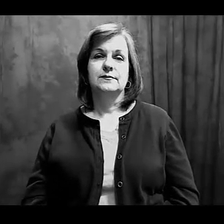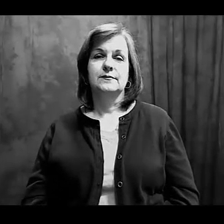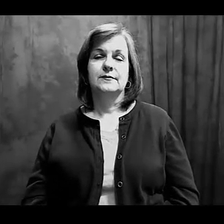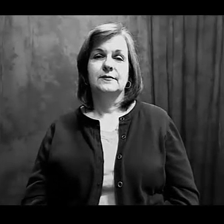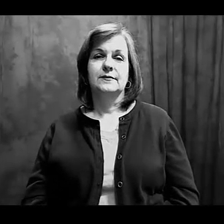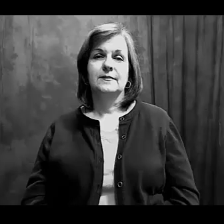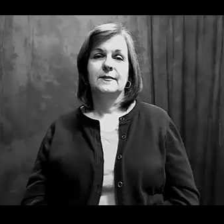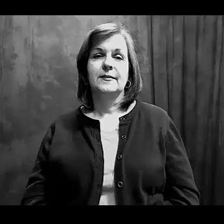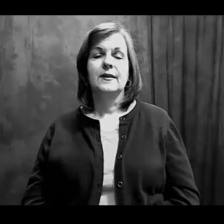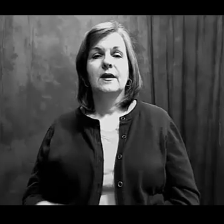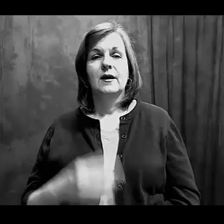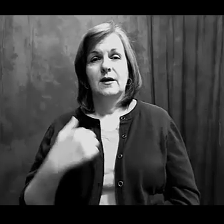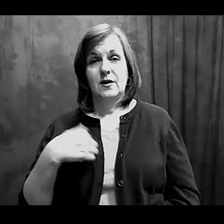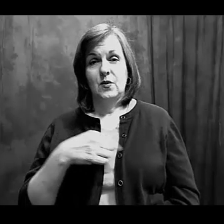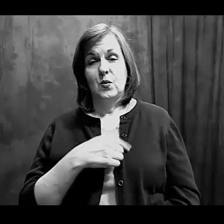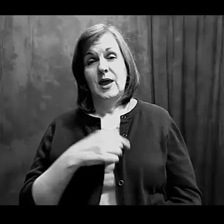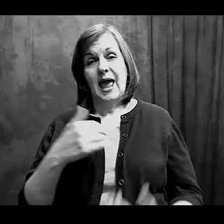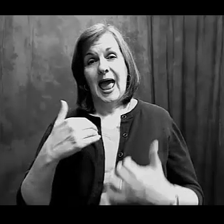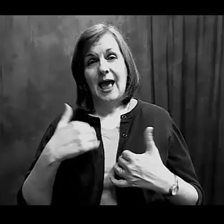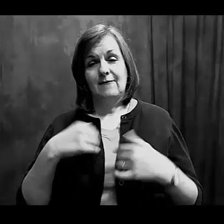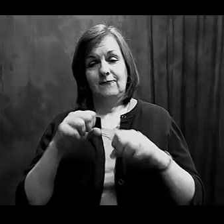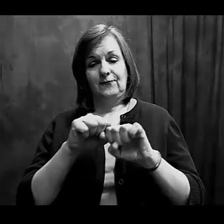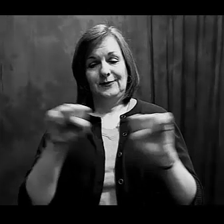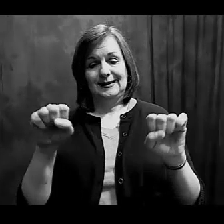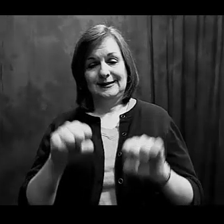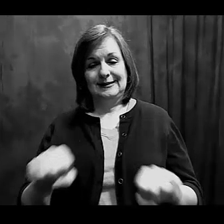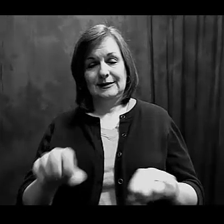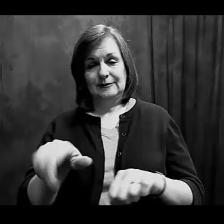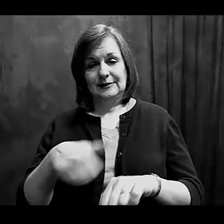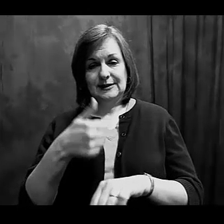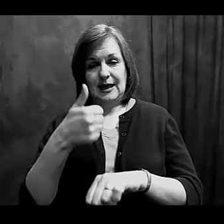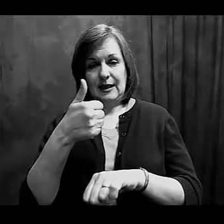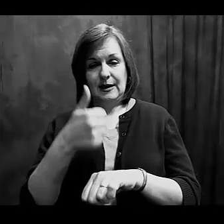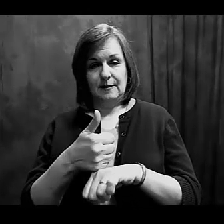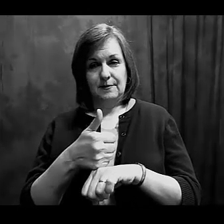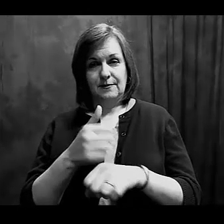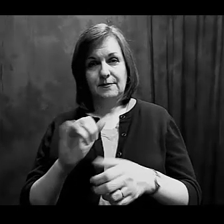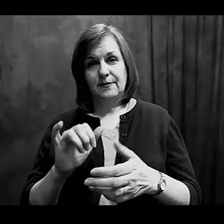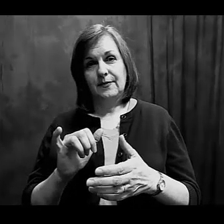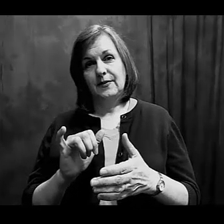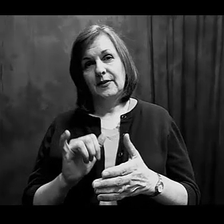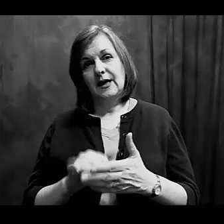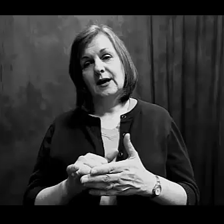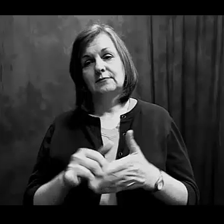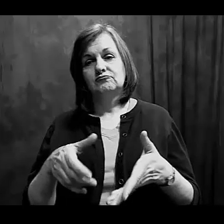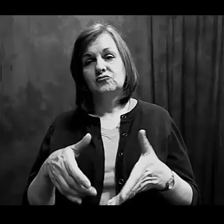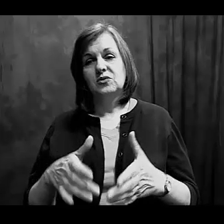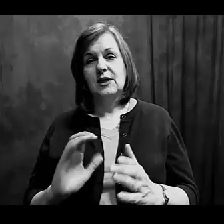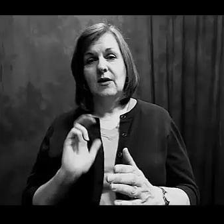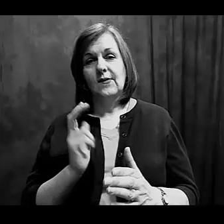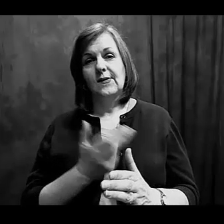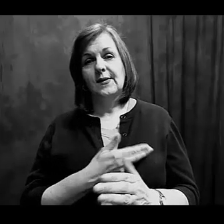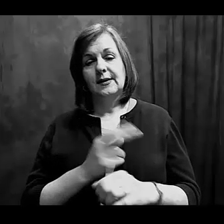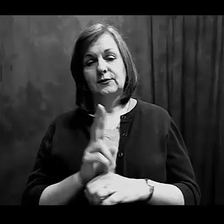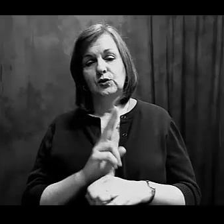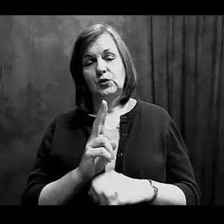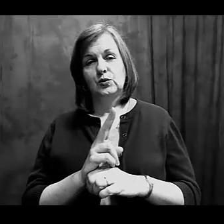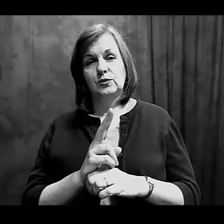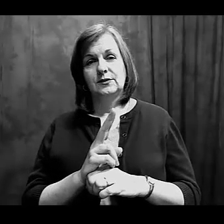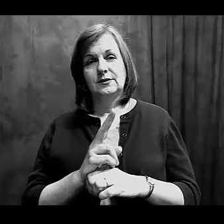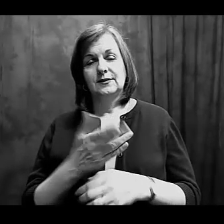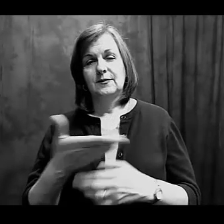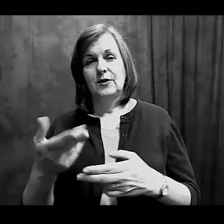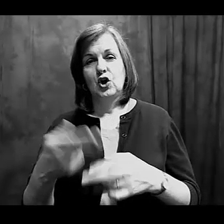do that, we actually have a system set up that's going to allow us to use what we call